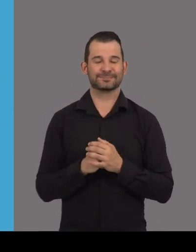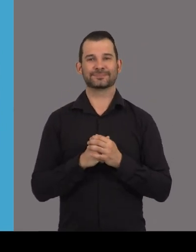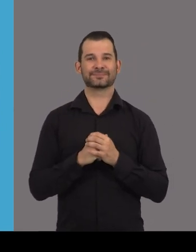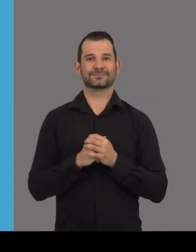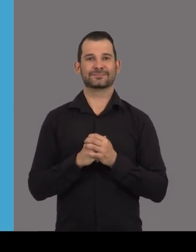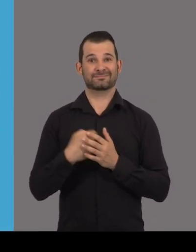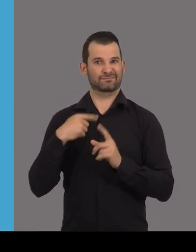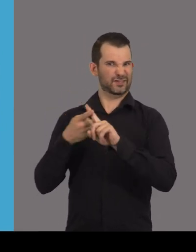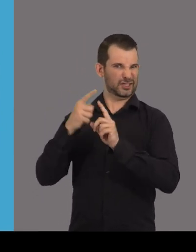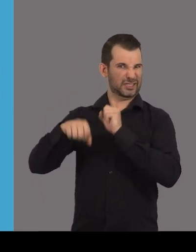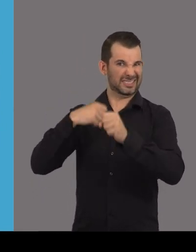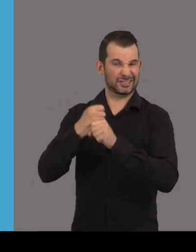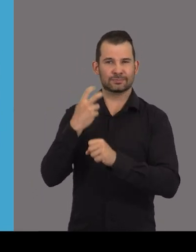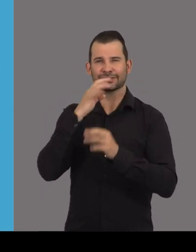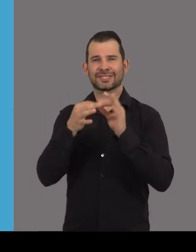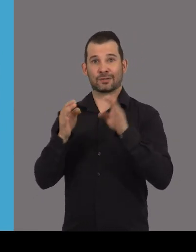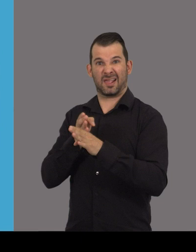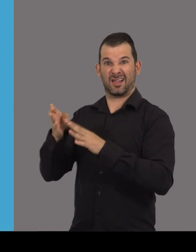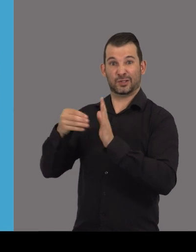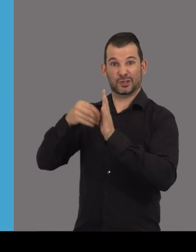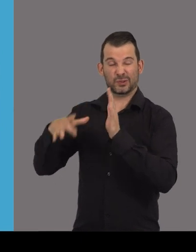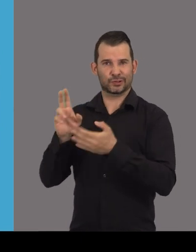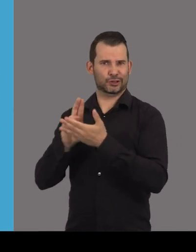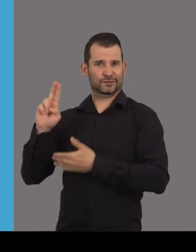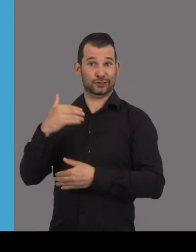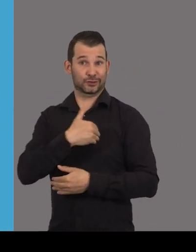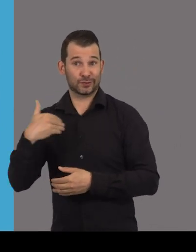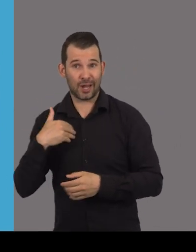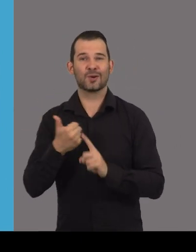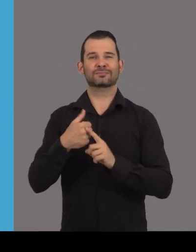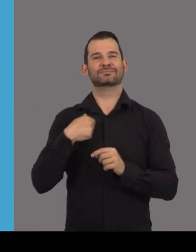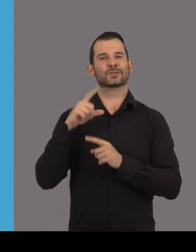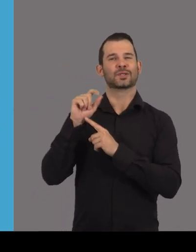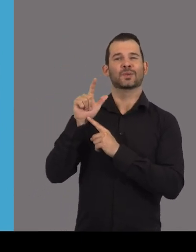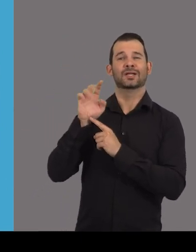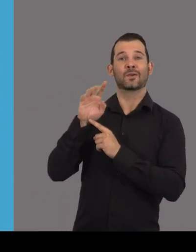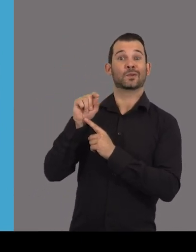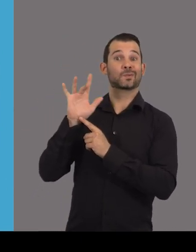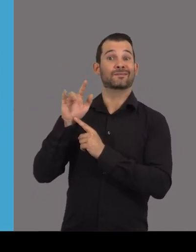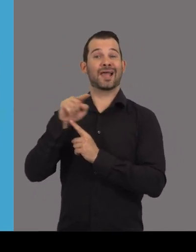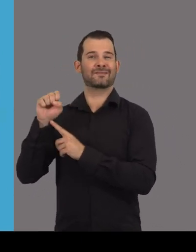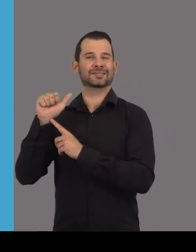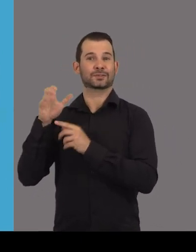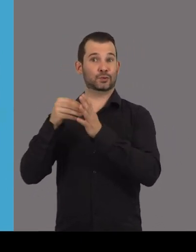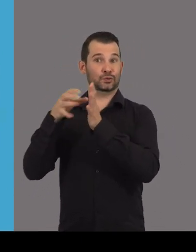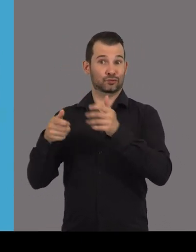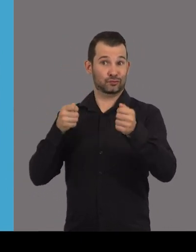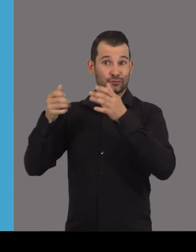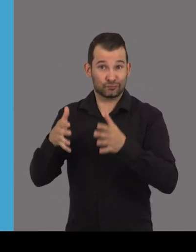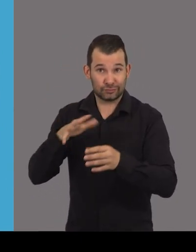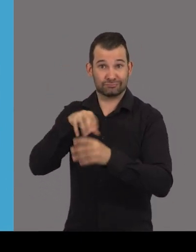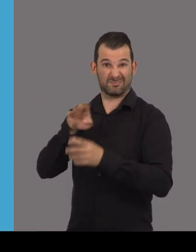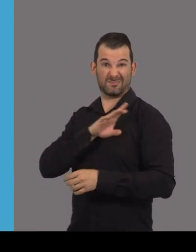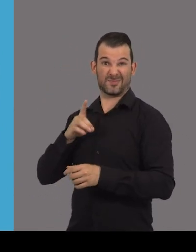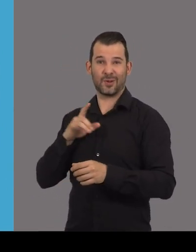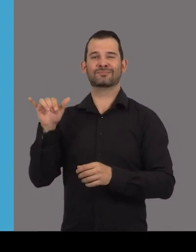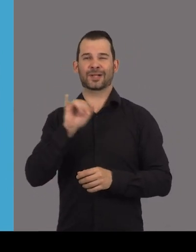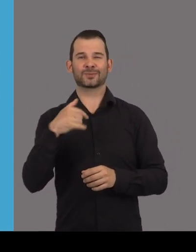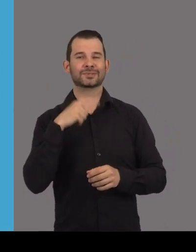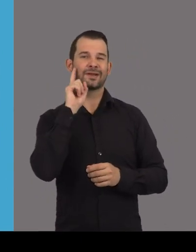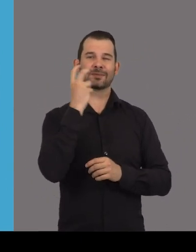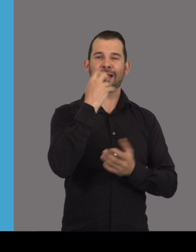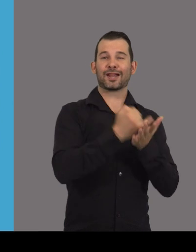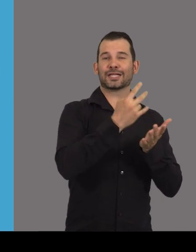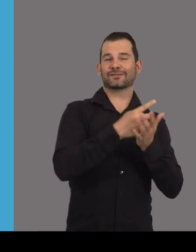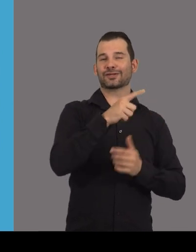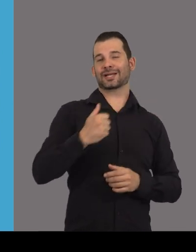therapy. I'm a first-year speech-language pathology student at the University of Toronto. I'm the 2024-2025 SAC Director Student,